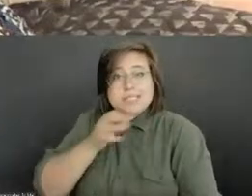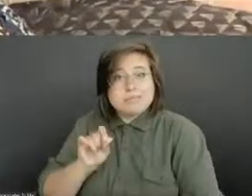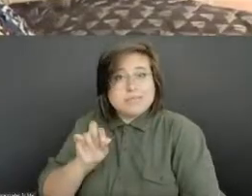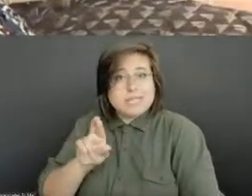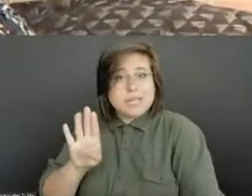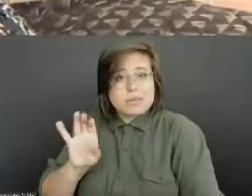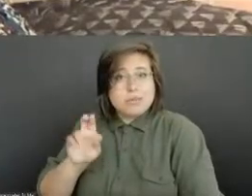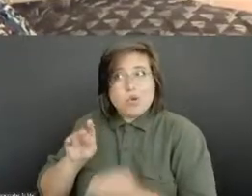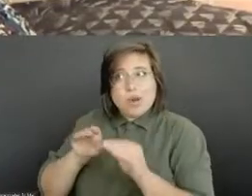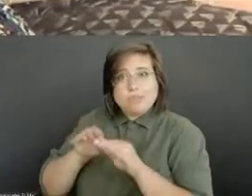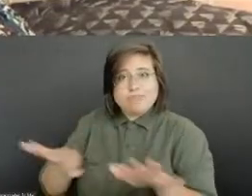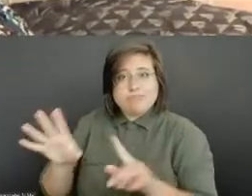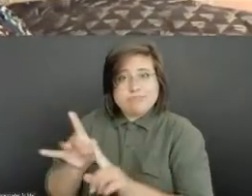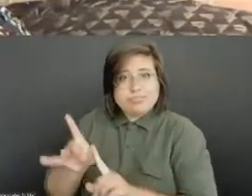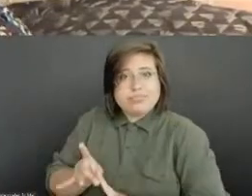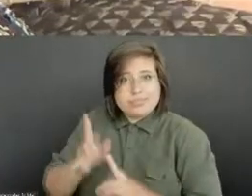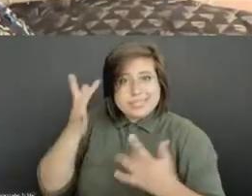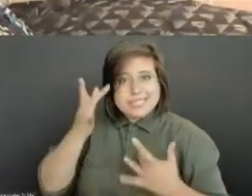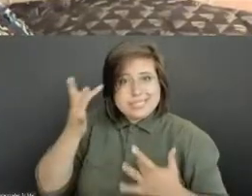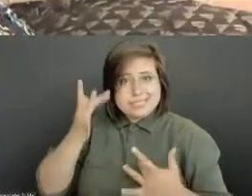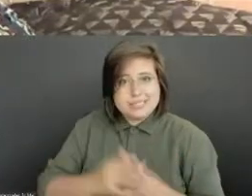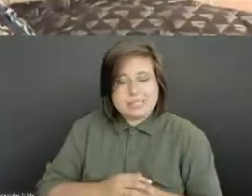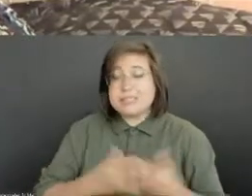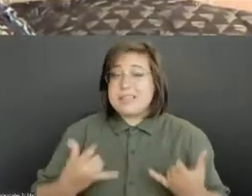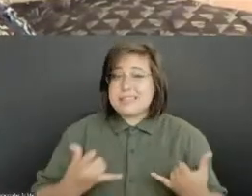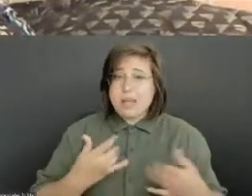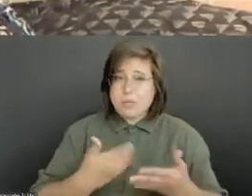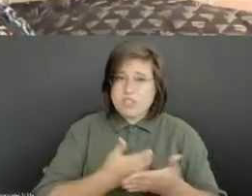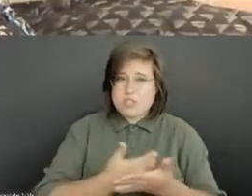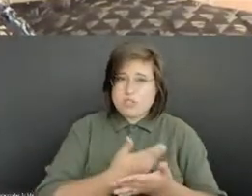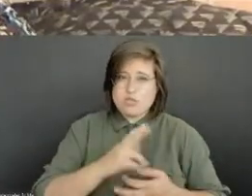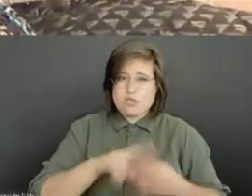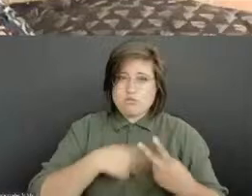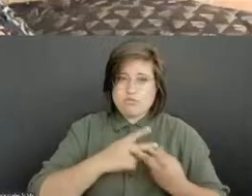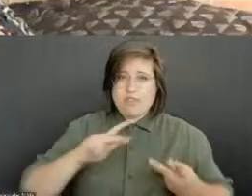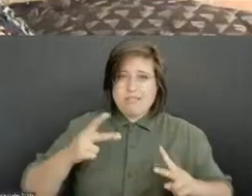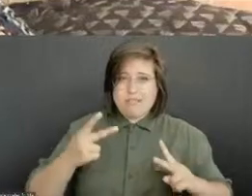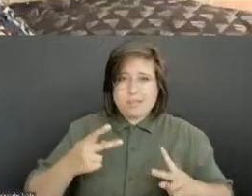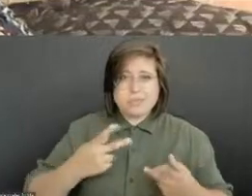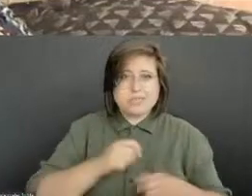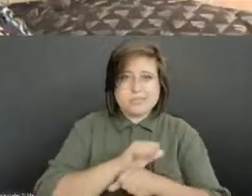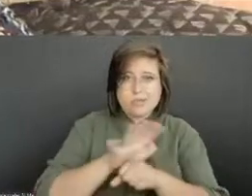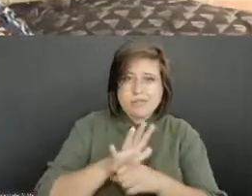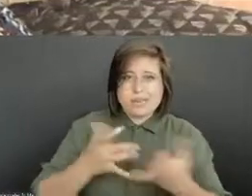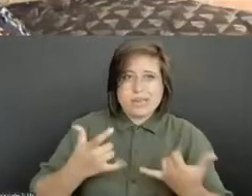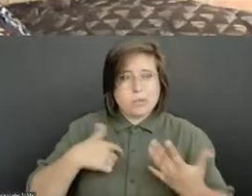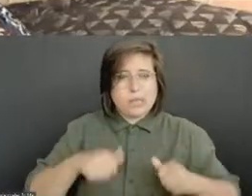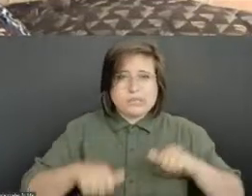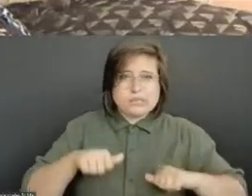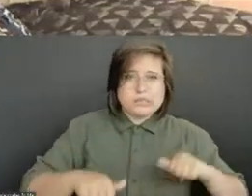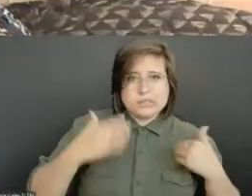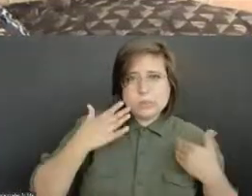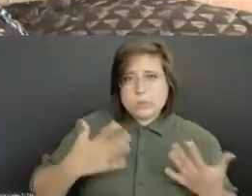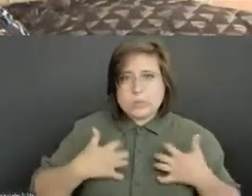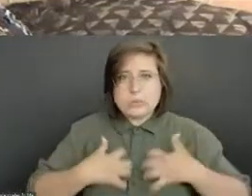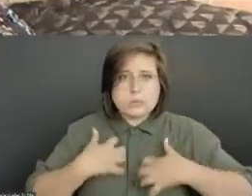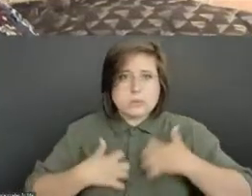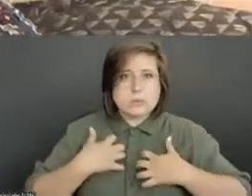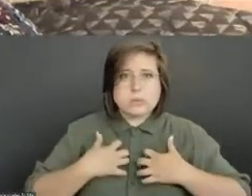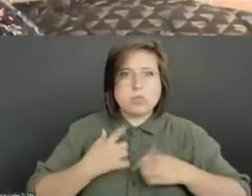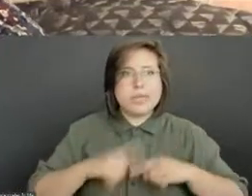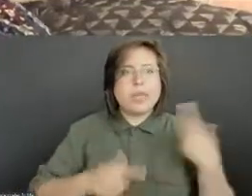diseases. With the new variants and so much of it so uncertain right now, we can't afford to wait till the next